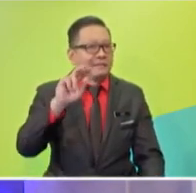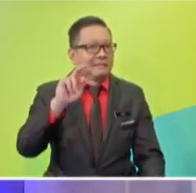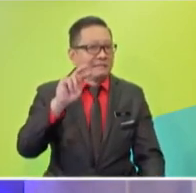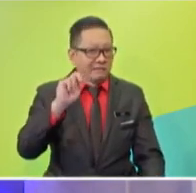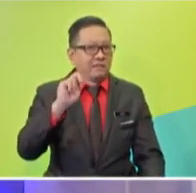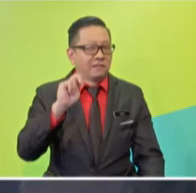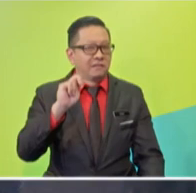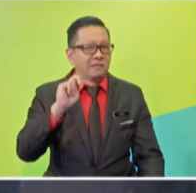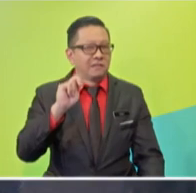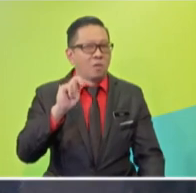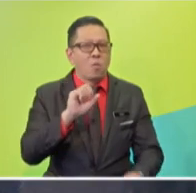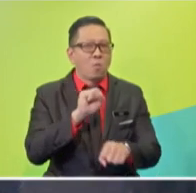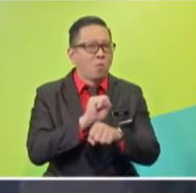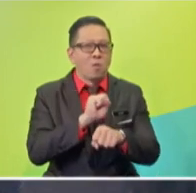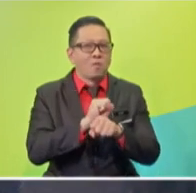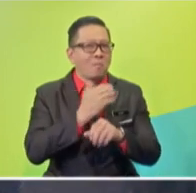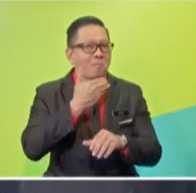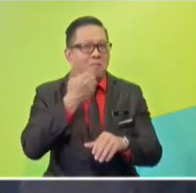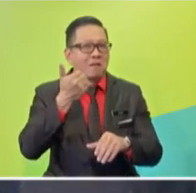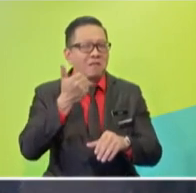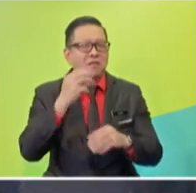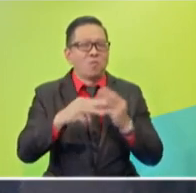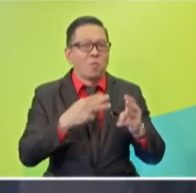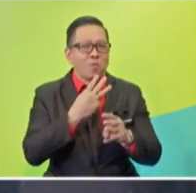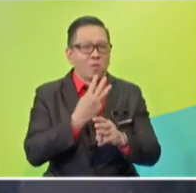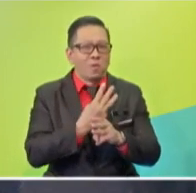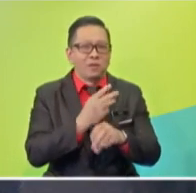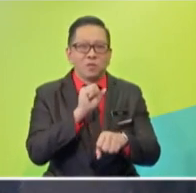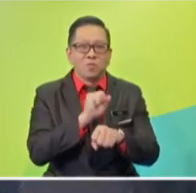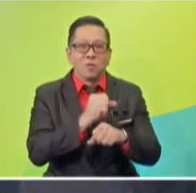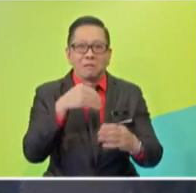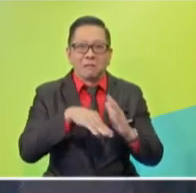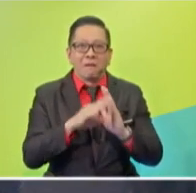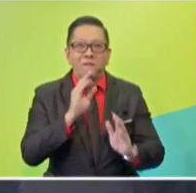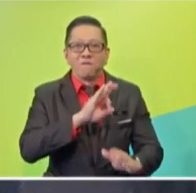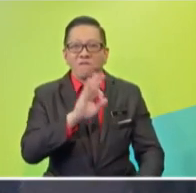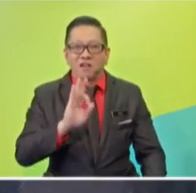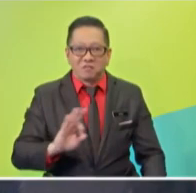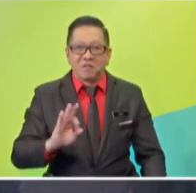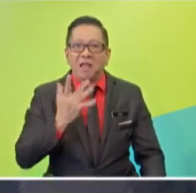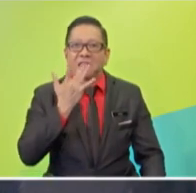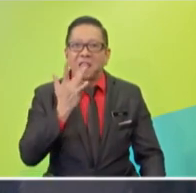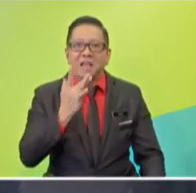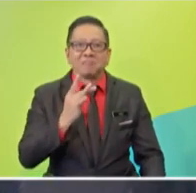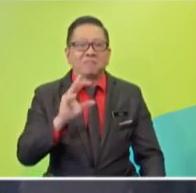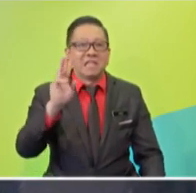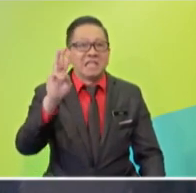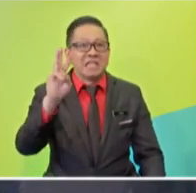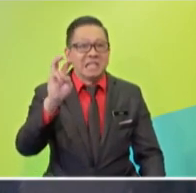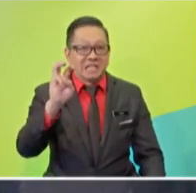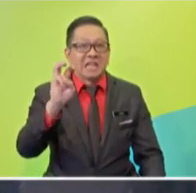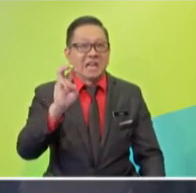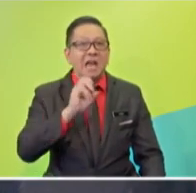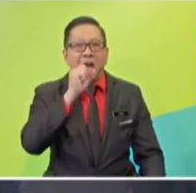has the best job in the world. She works in a factory where she tastes 60 ice